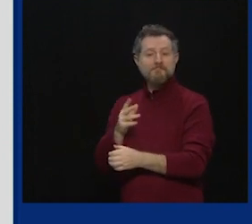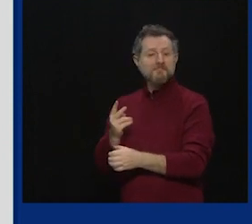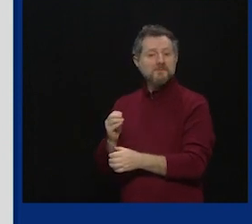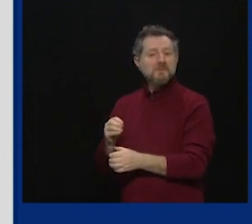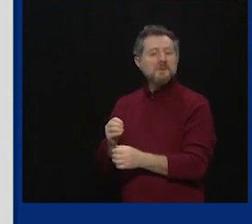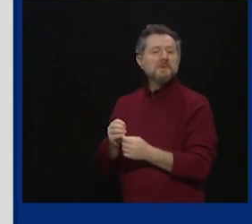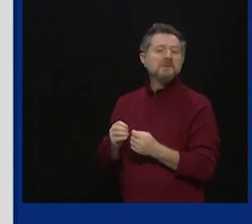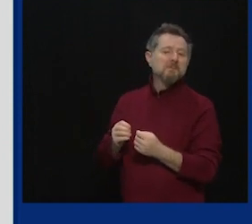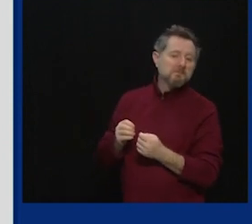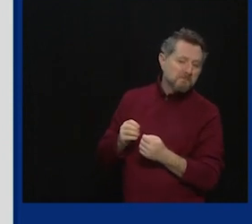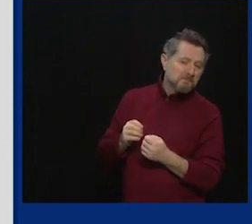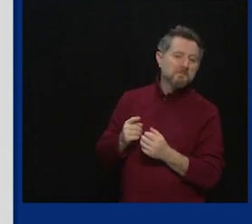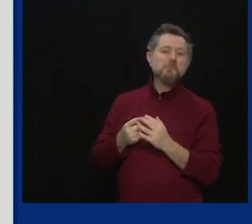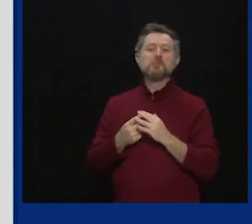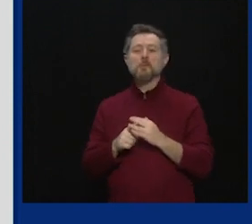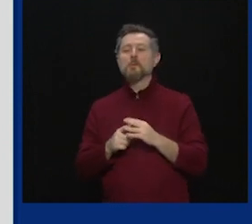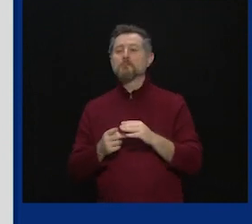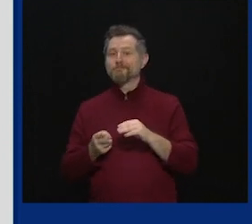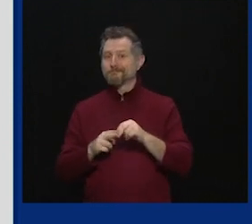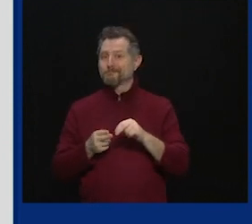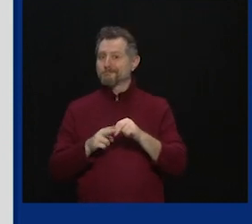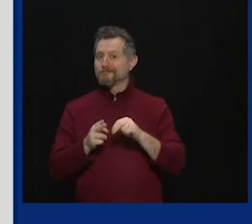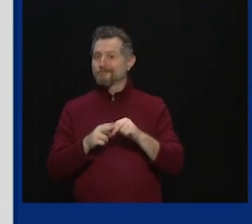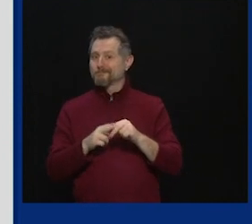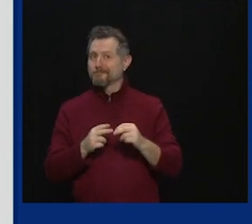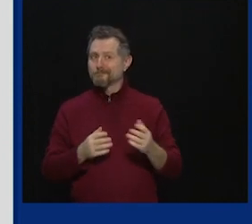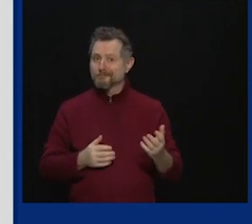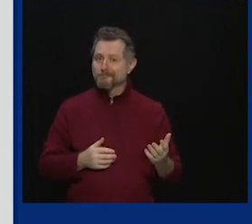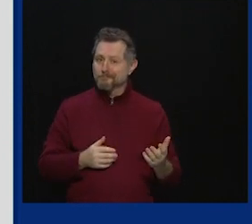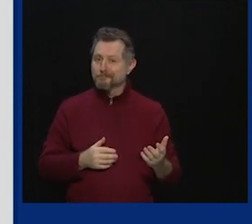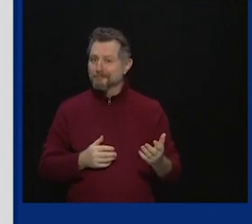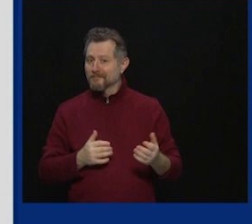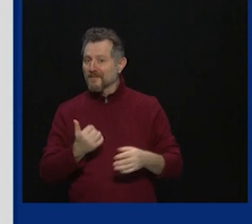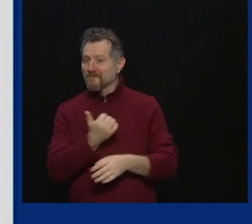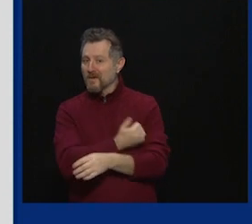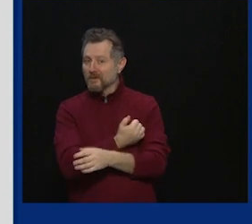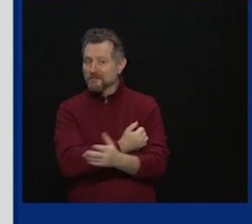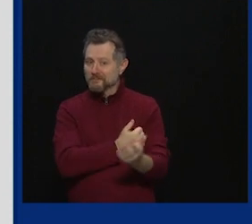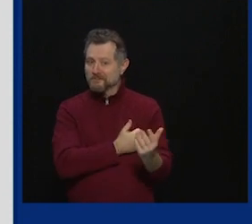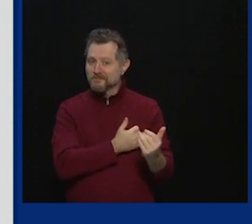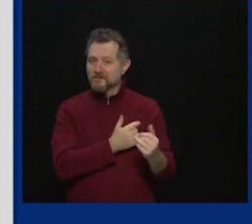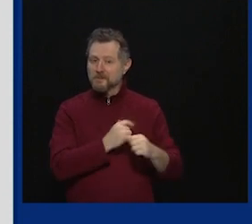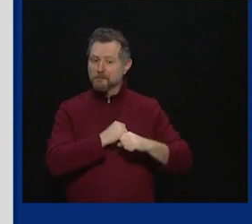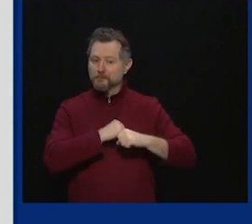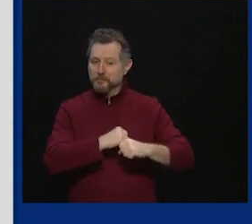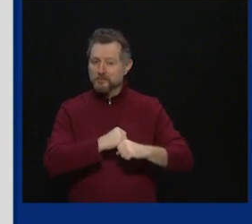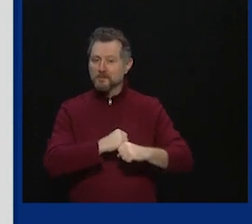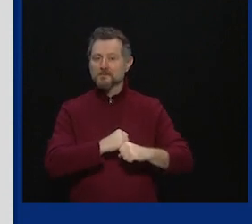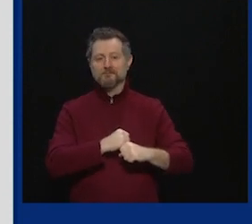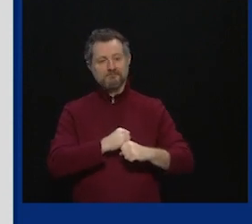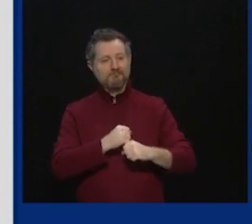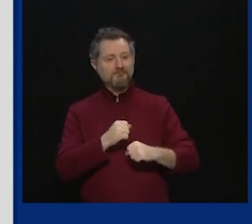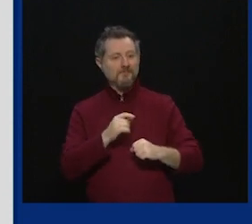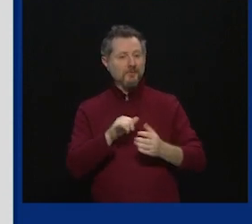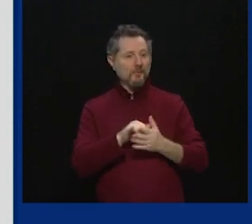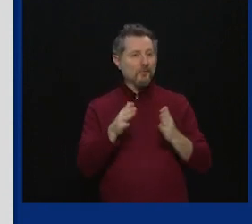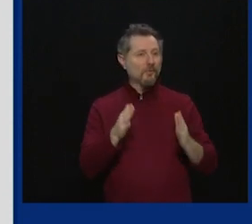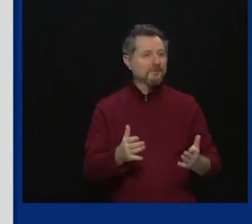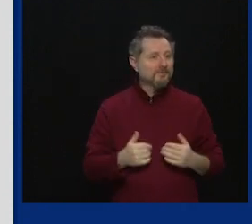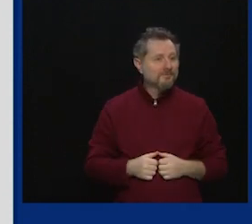quickly, and then we can make some dramatic changes protecting the health of New Yorkers. And we talked a lot about the bed capacity